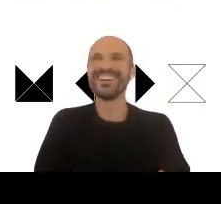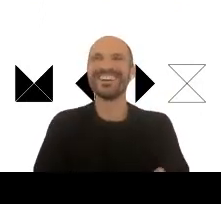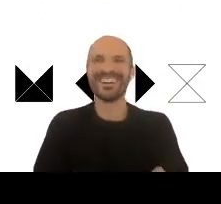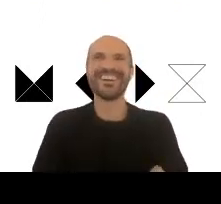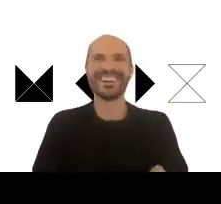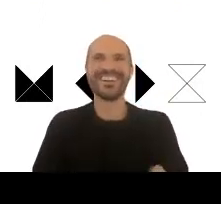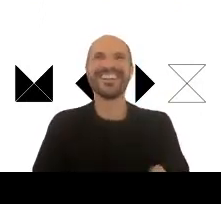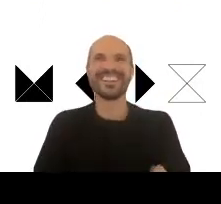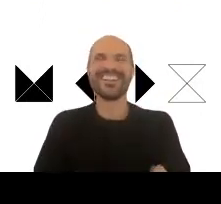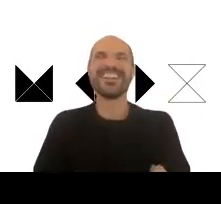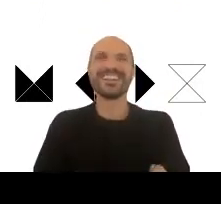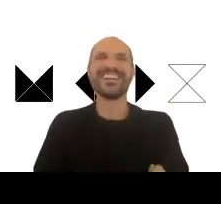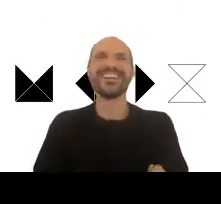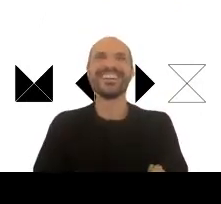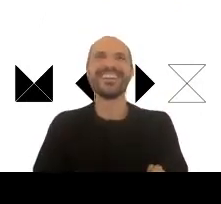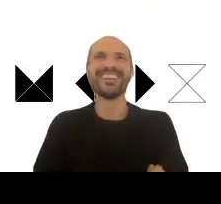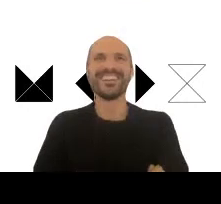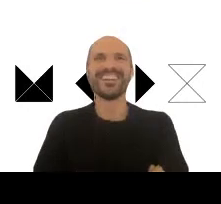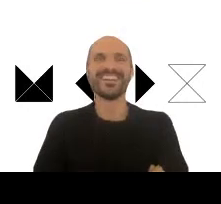great visit.